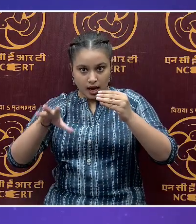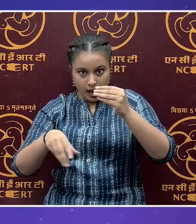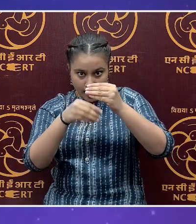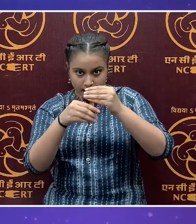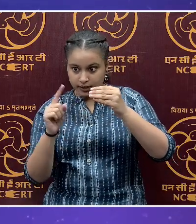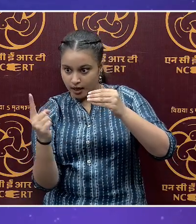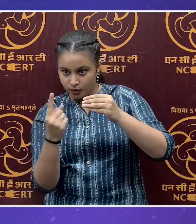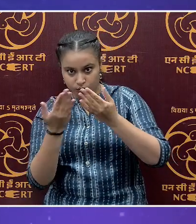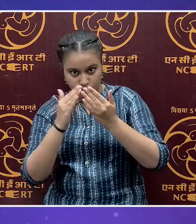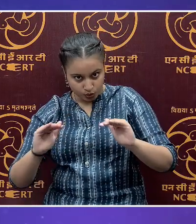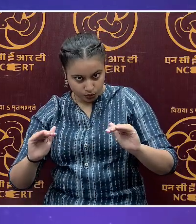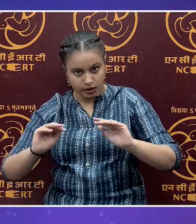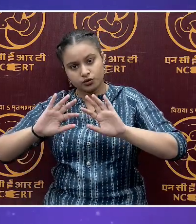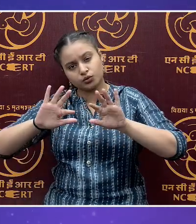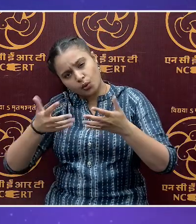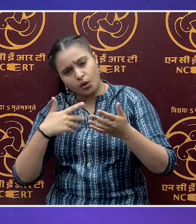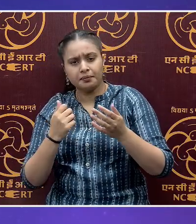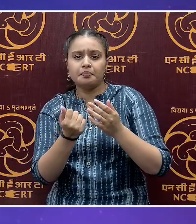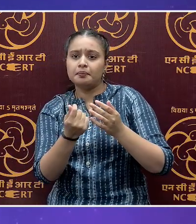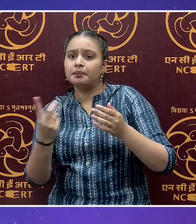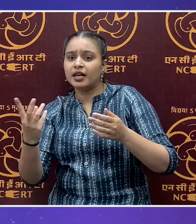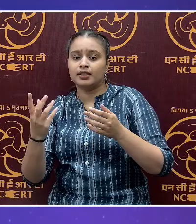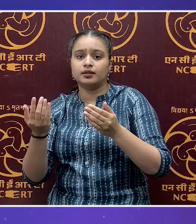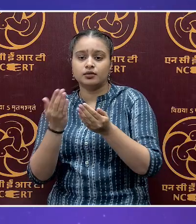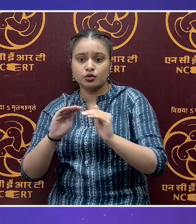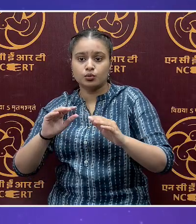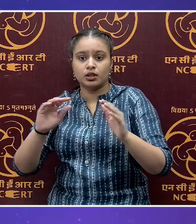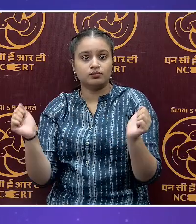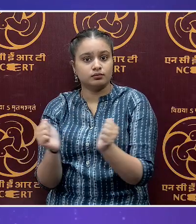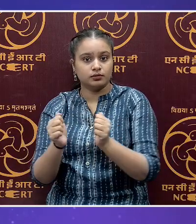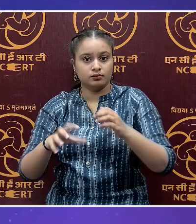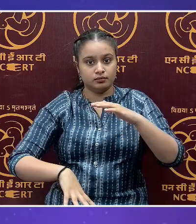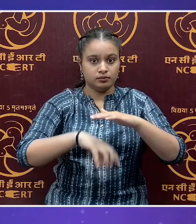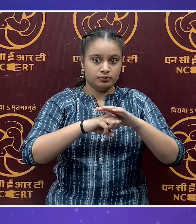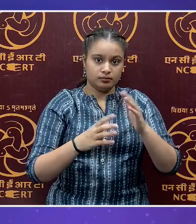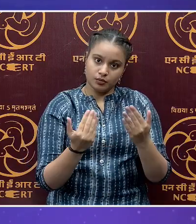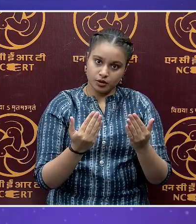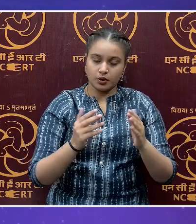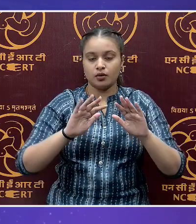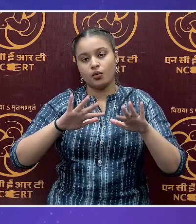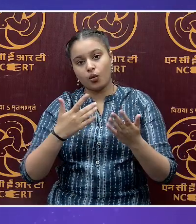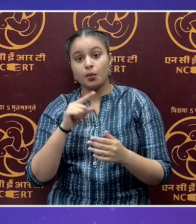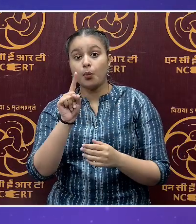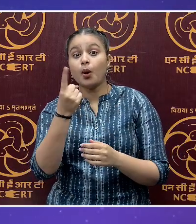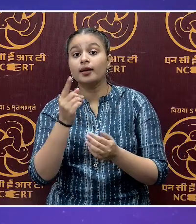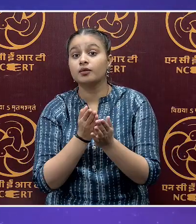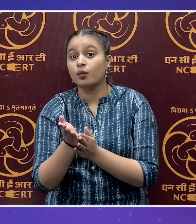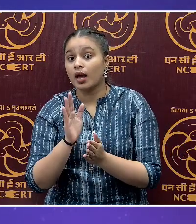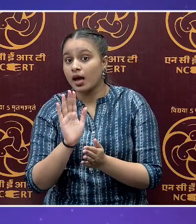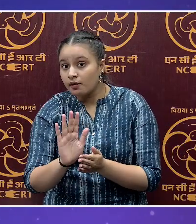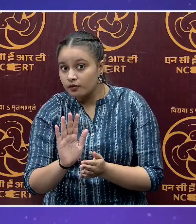student and I will add the multiple student at a time using the bulk upload, or even there is one feature where we